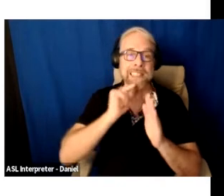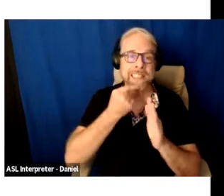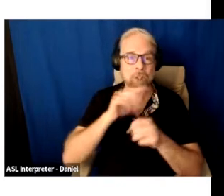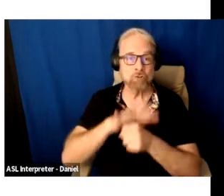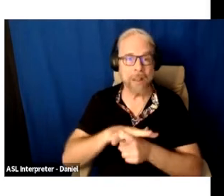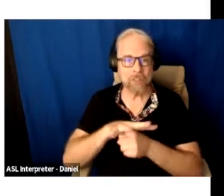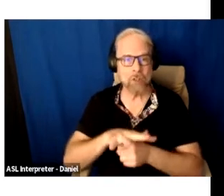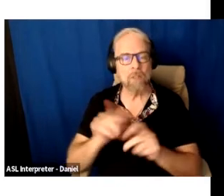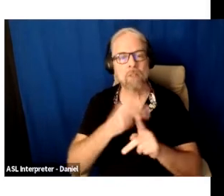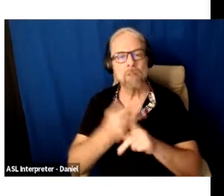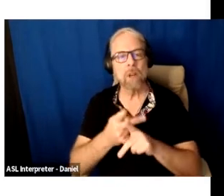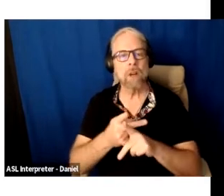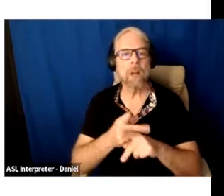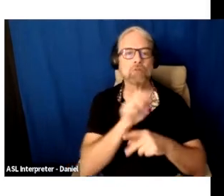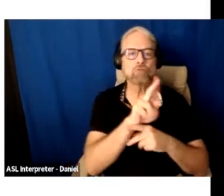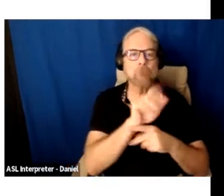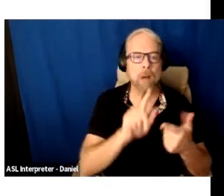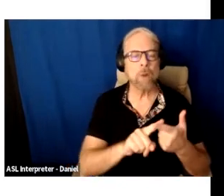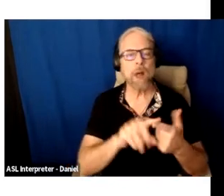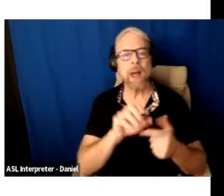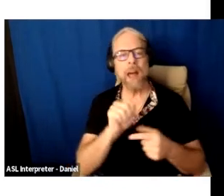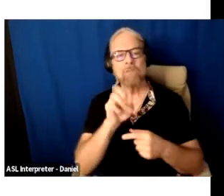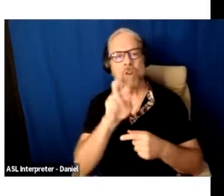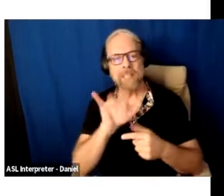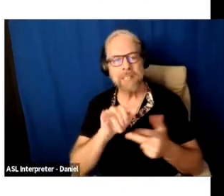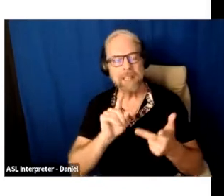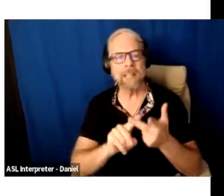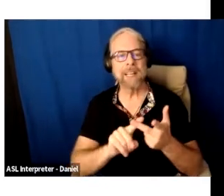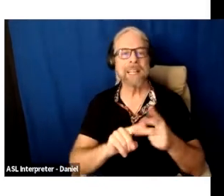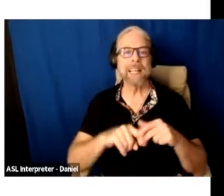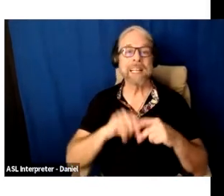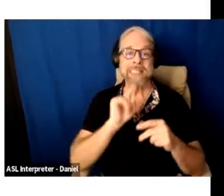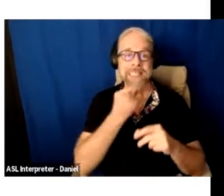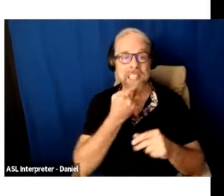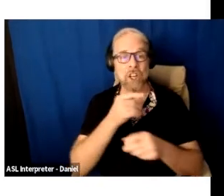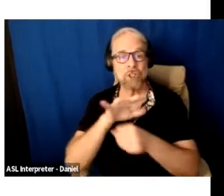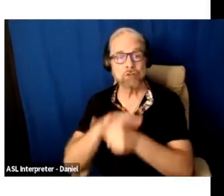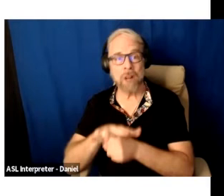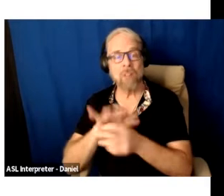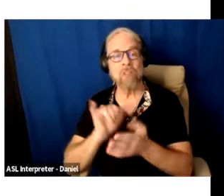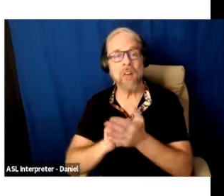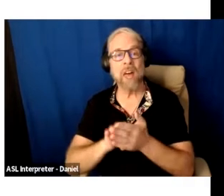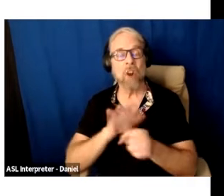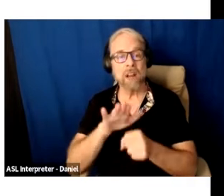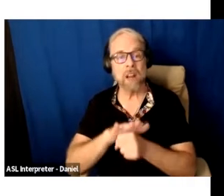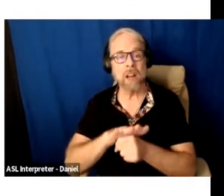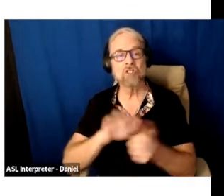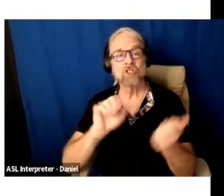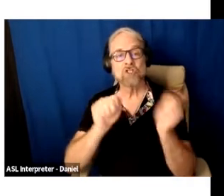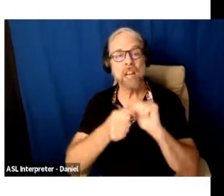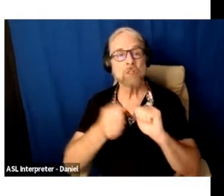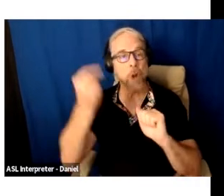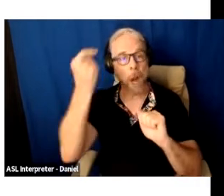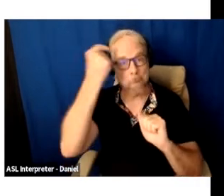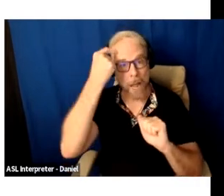of those things, traumas, adversities, serious stressors that are sufficient enough to alter our brains, bodies,